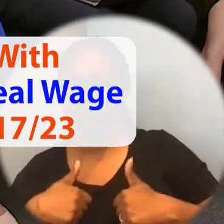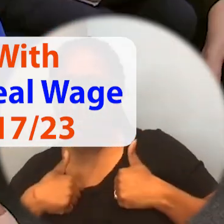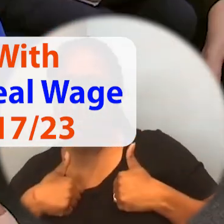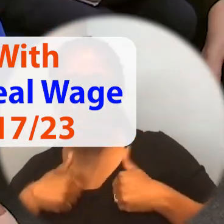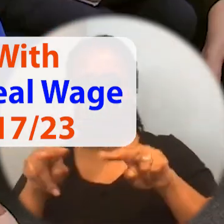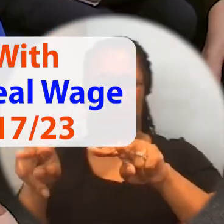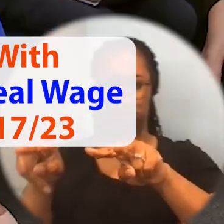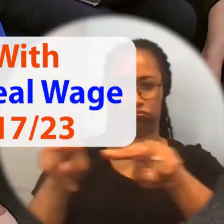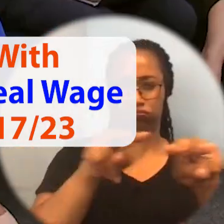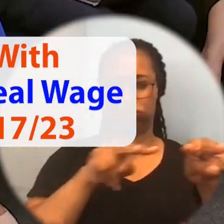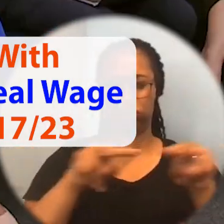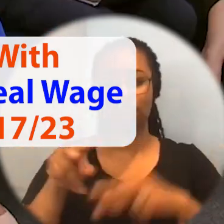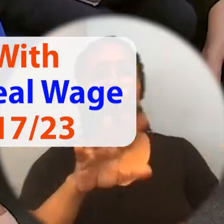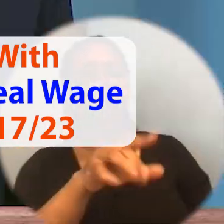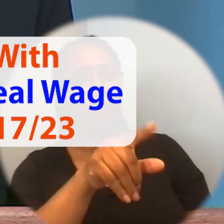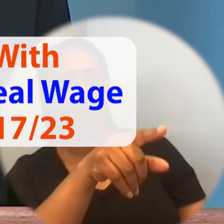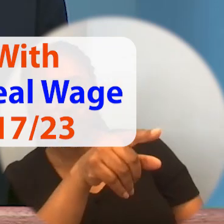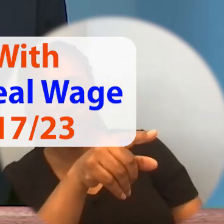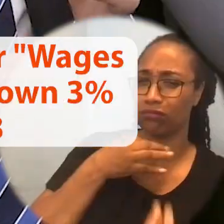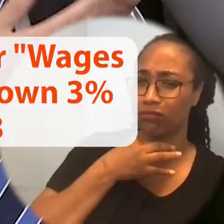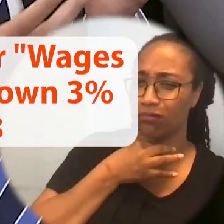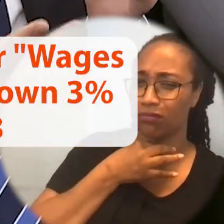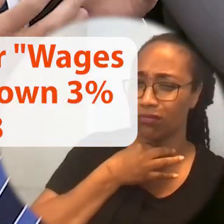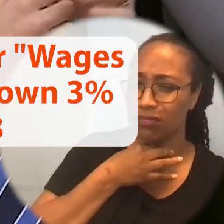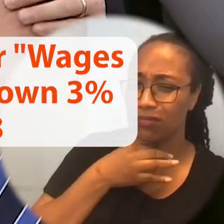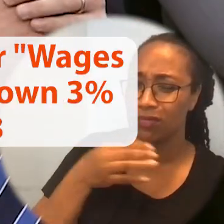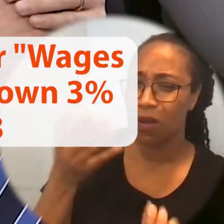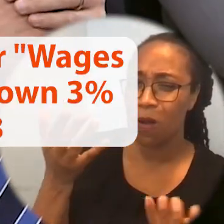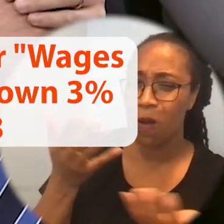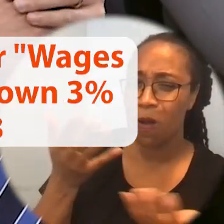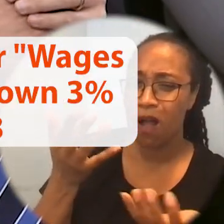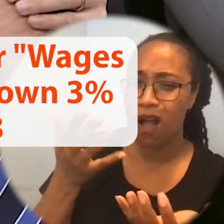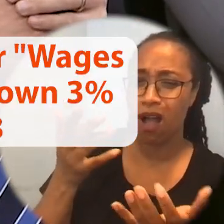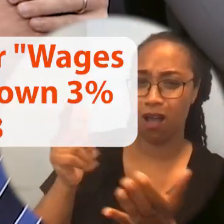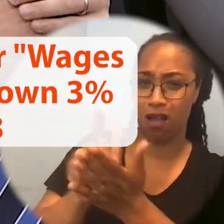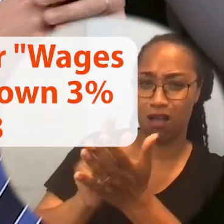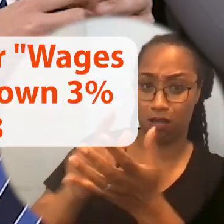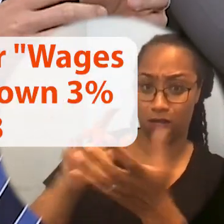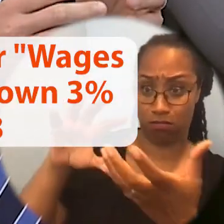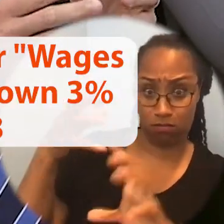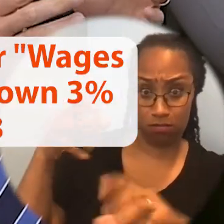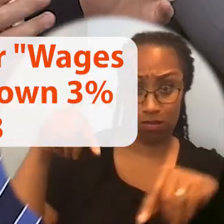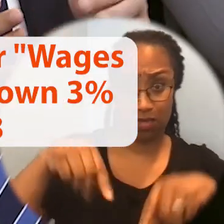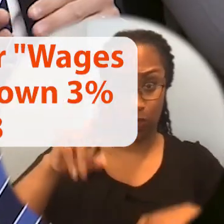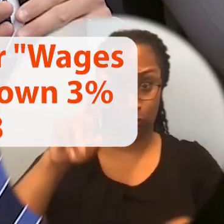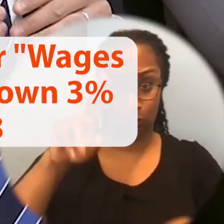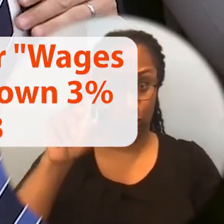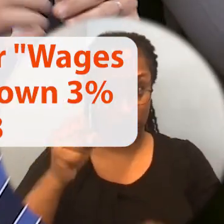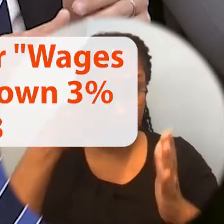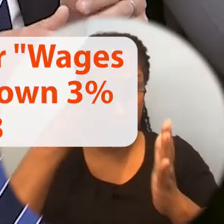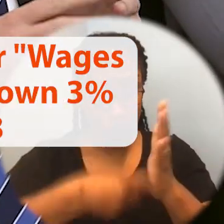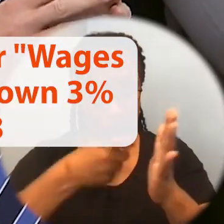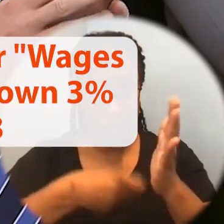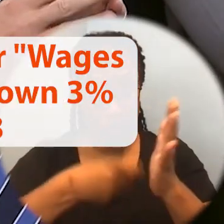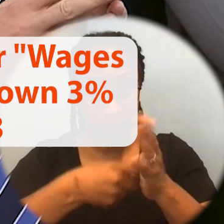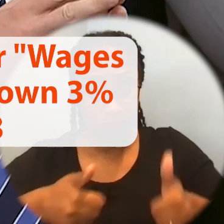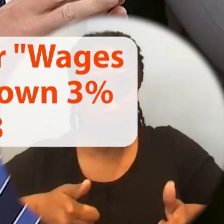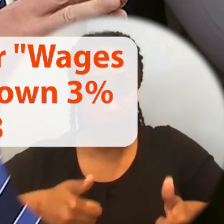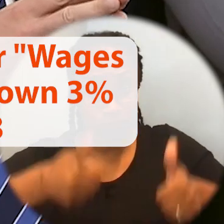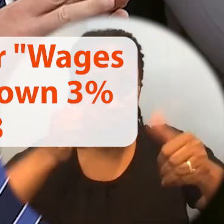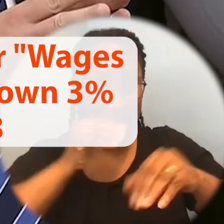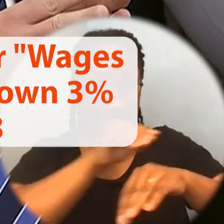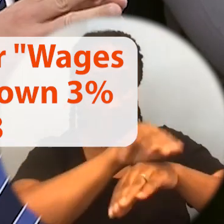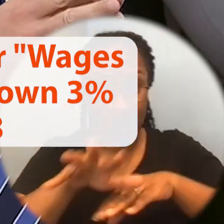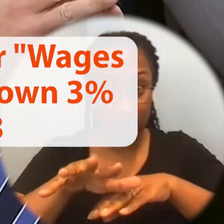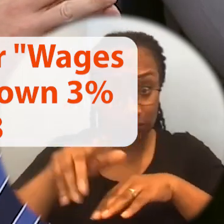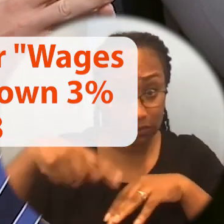Sure. We're happy to do that. Okay. Go ahead. Raise inflation concerns here at home. We saw a positive trend line in the last few months, but